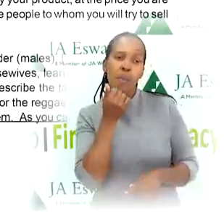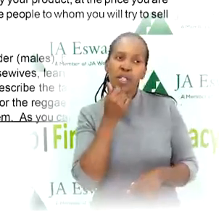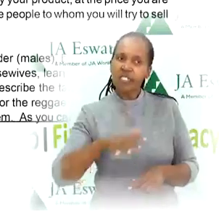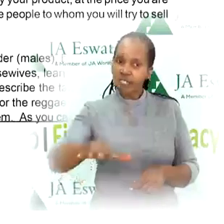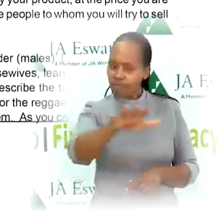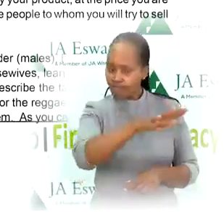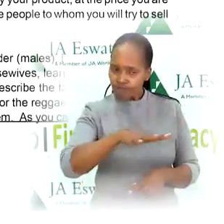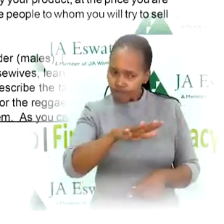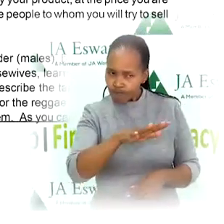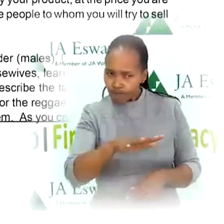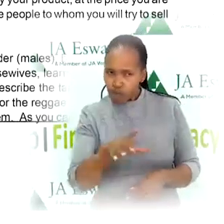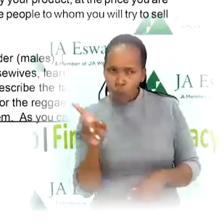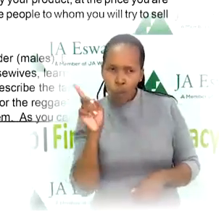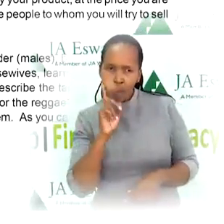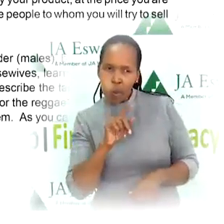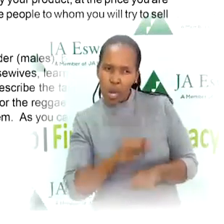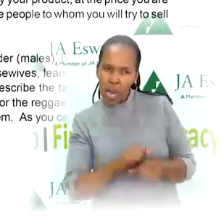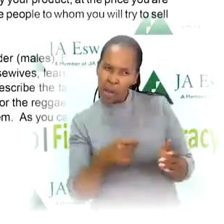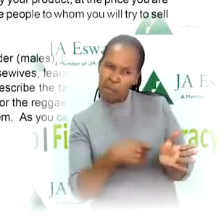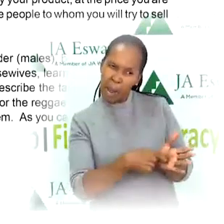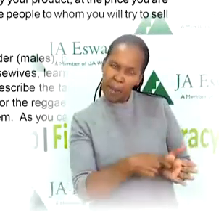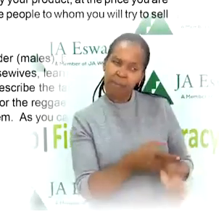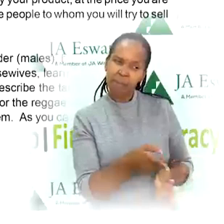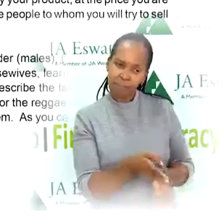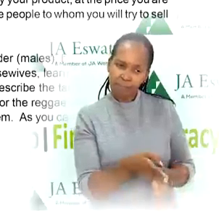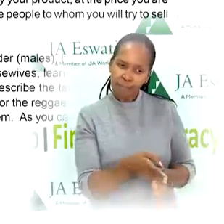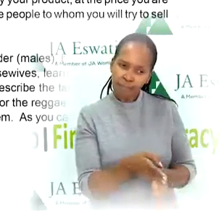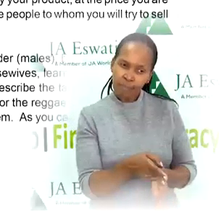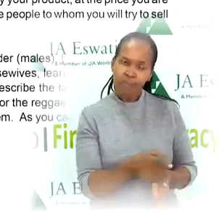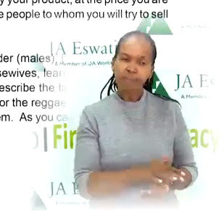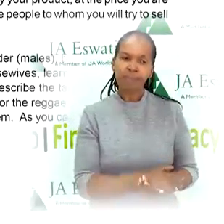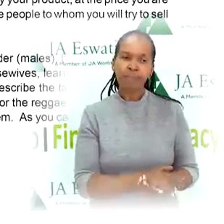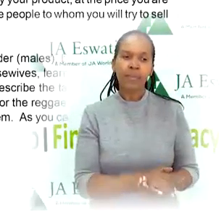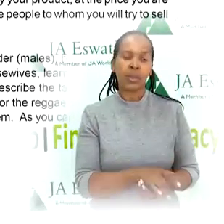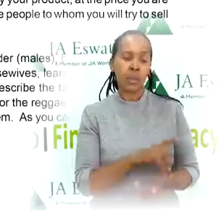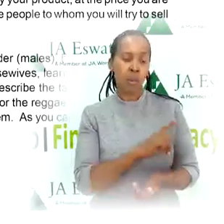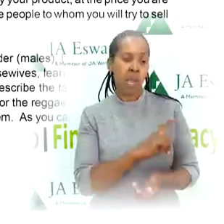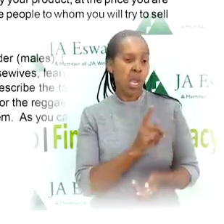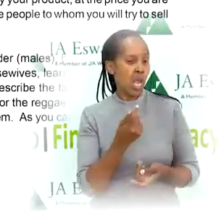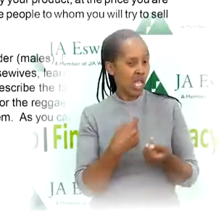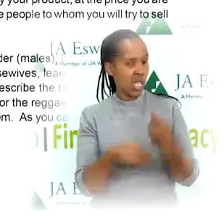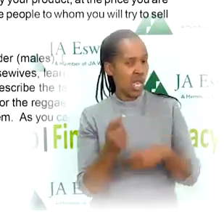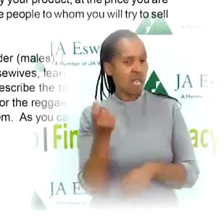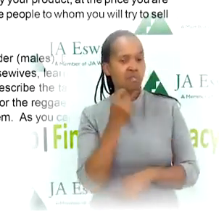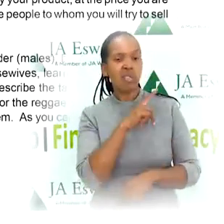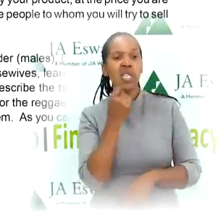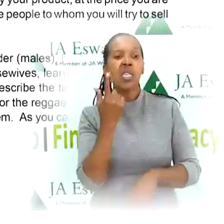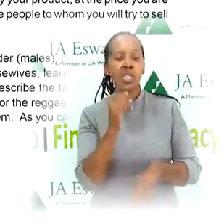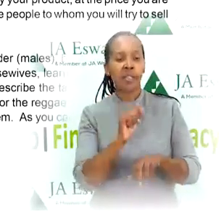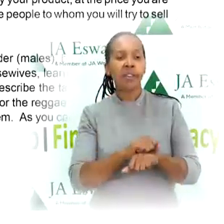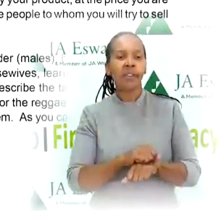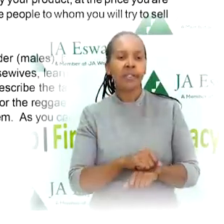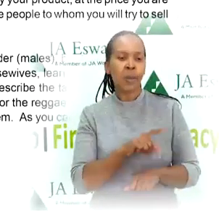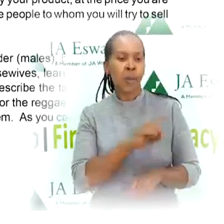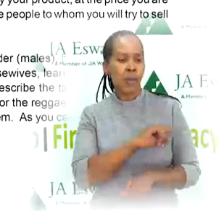them. As you can see, knowing your target market will make selling easier because now you'll know that, okay, I'm looking